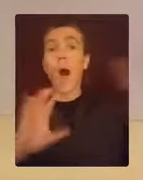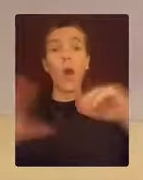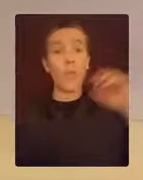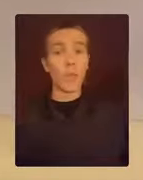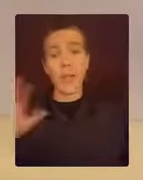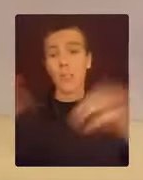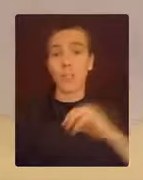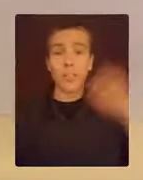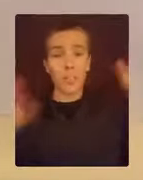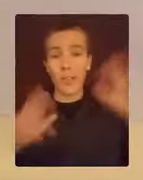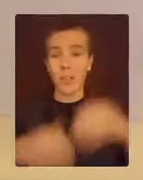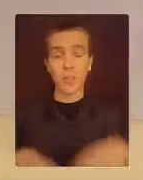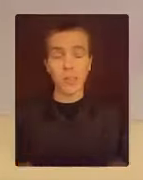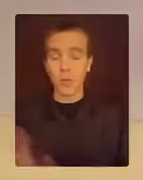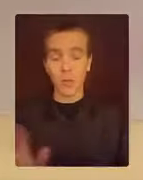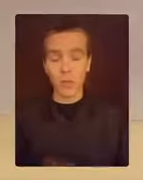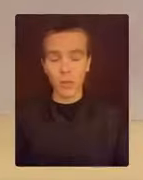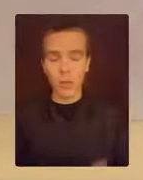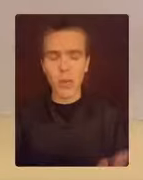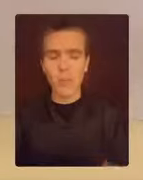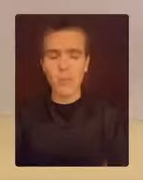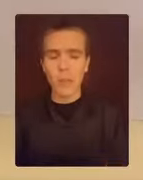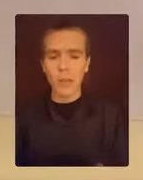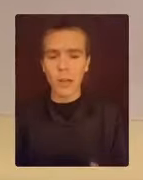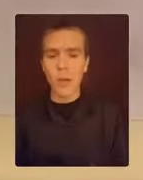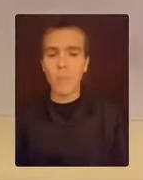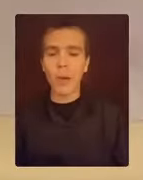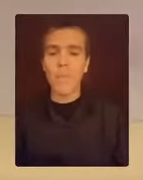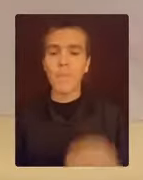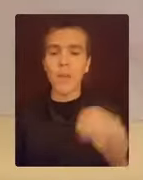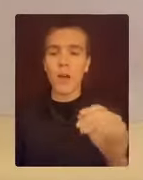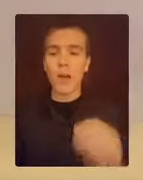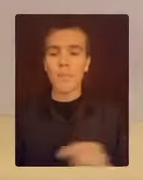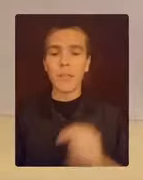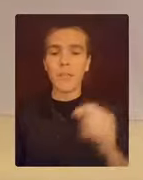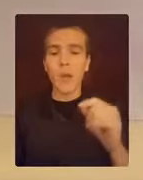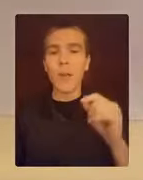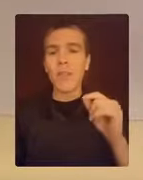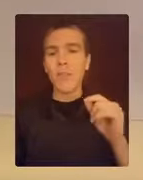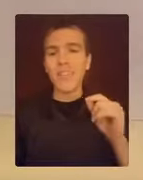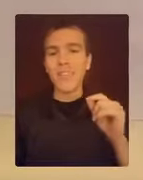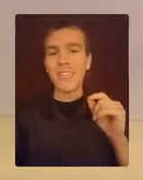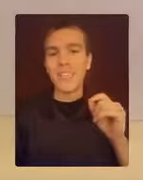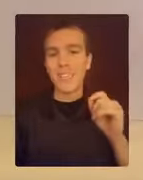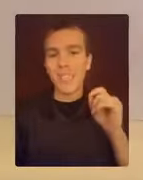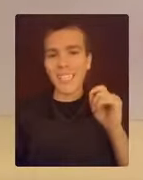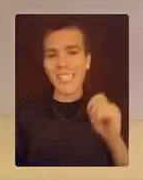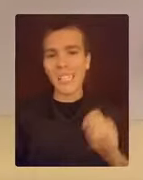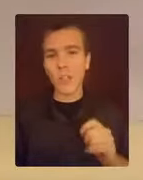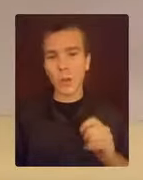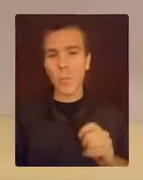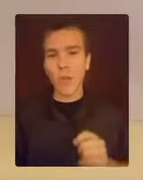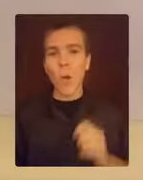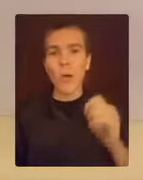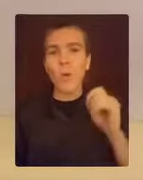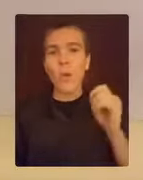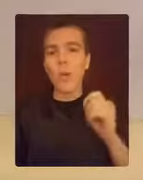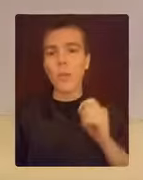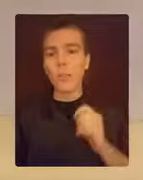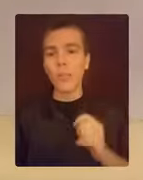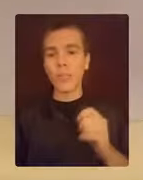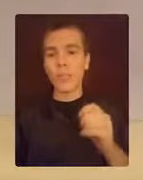up all over the place. It's really nuts. But okay, So, but the this is essential. What